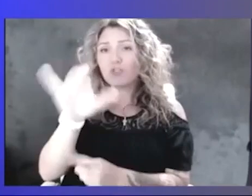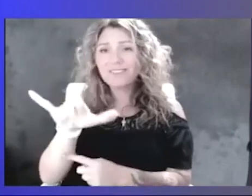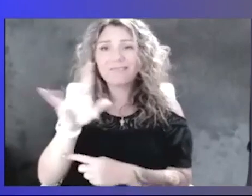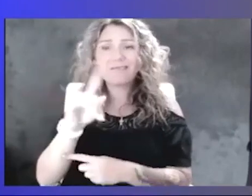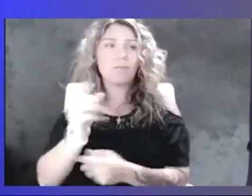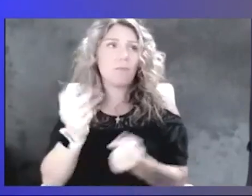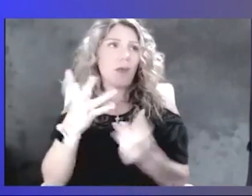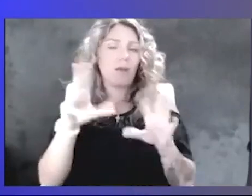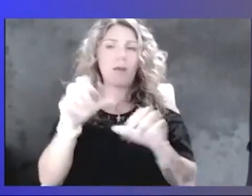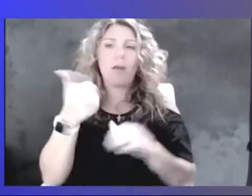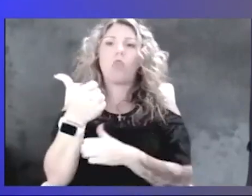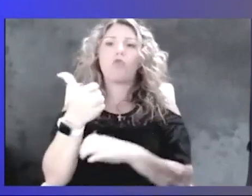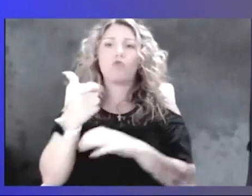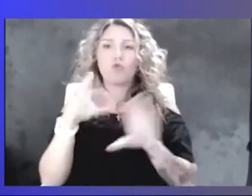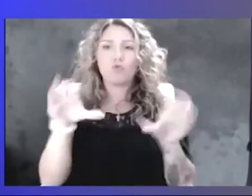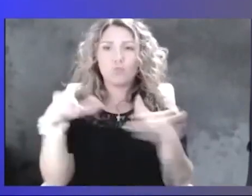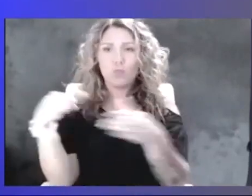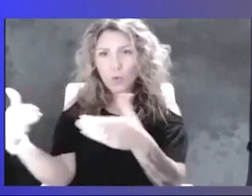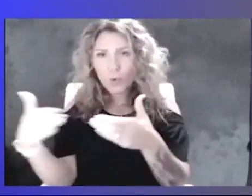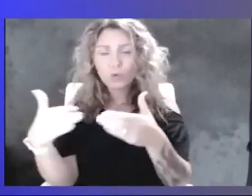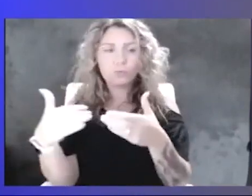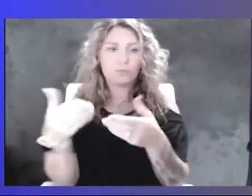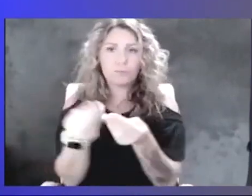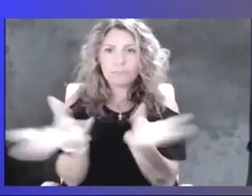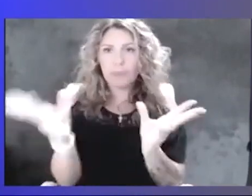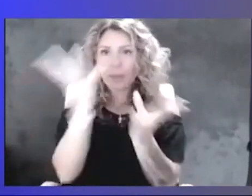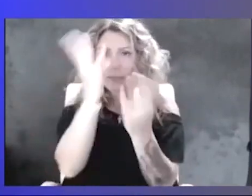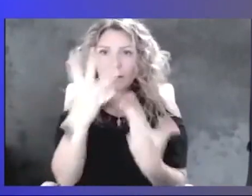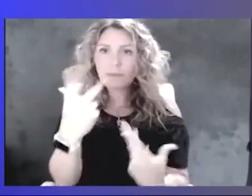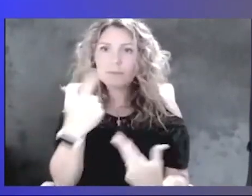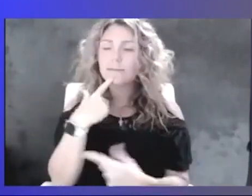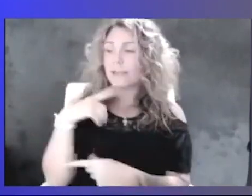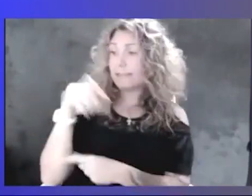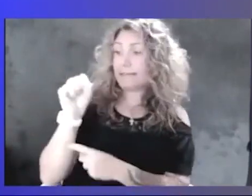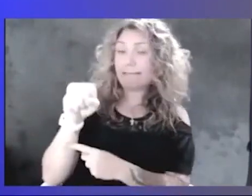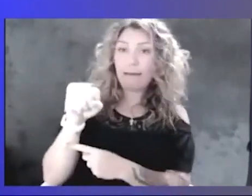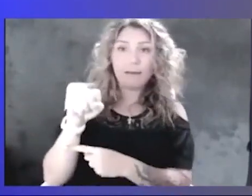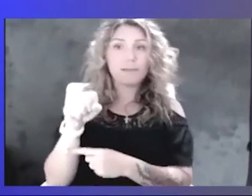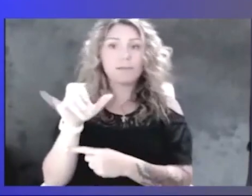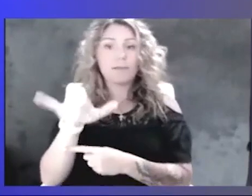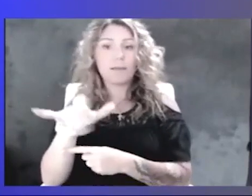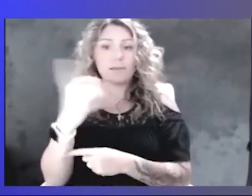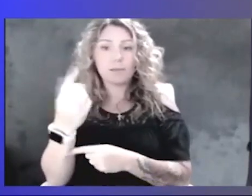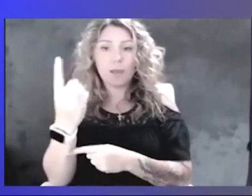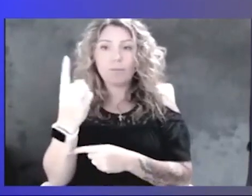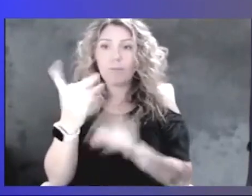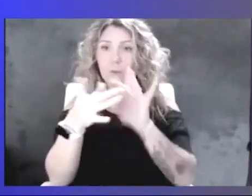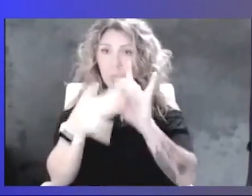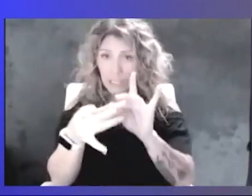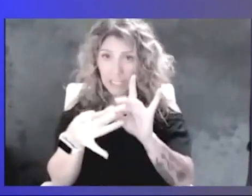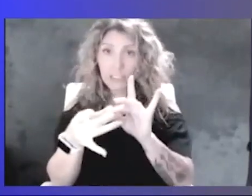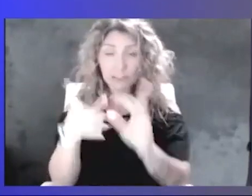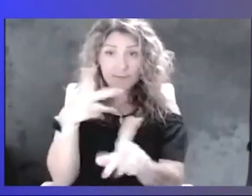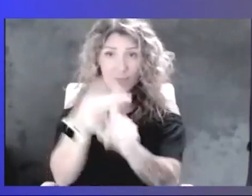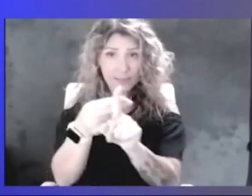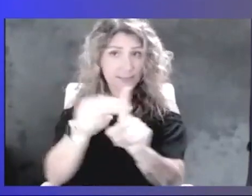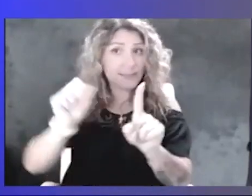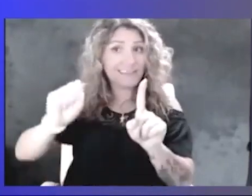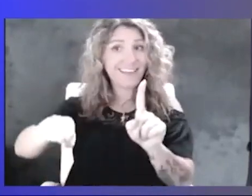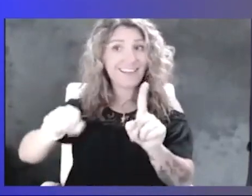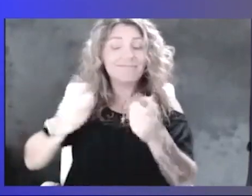data and what we'd seen in kids and said, yes, this does appear to be something that is related to the vaccine.